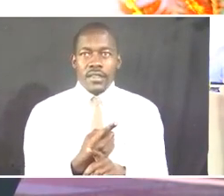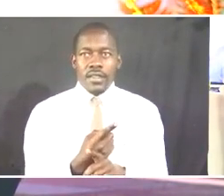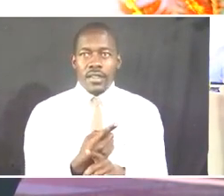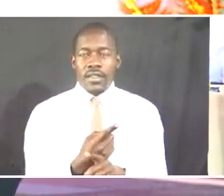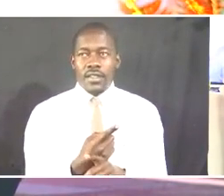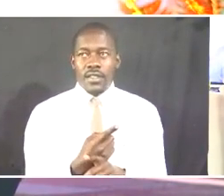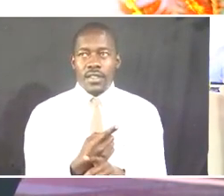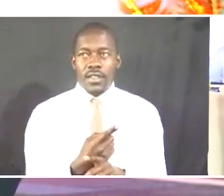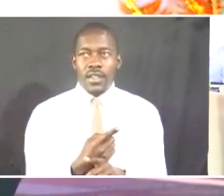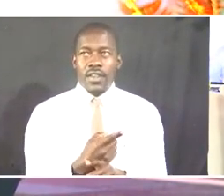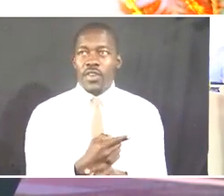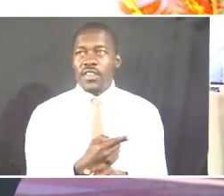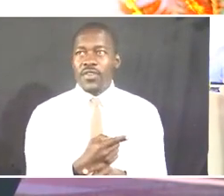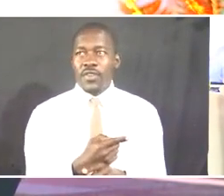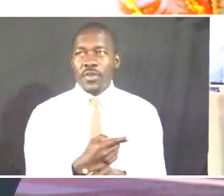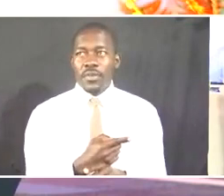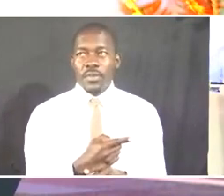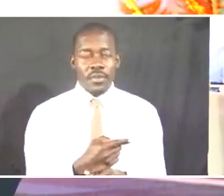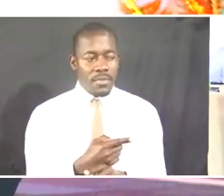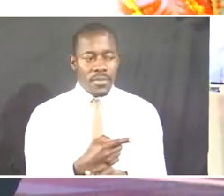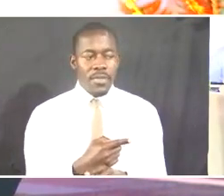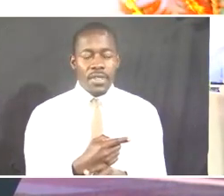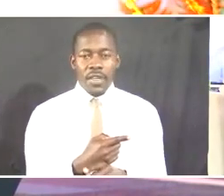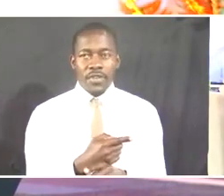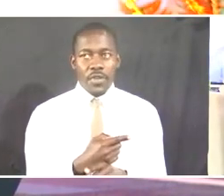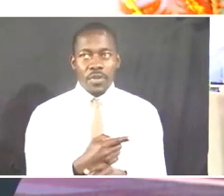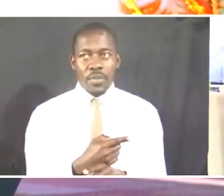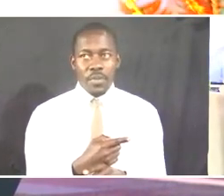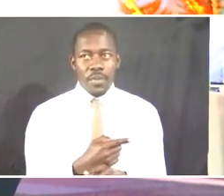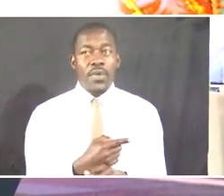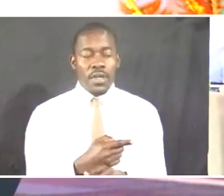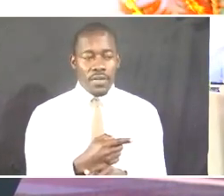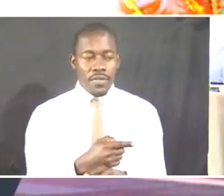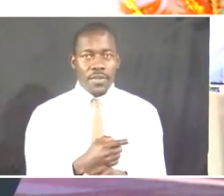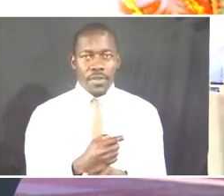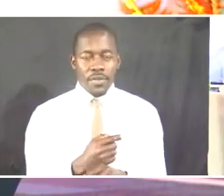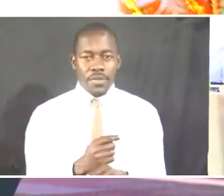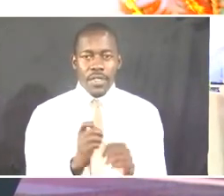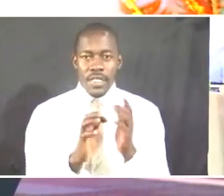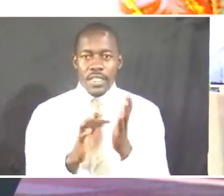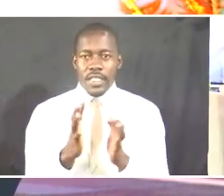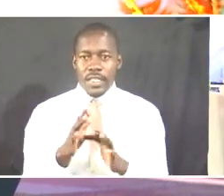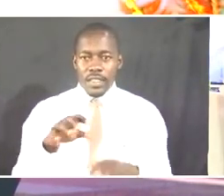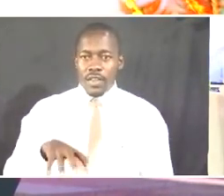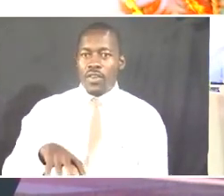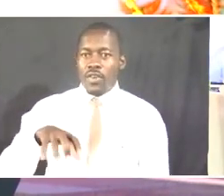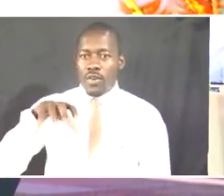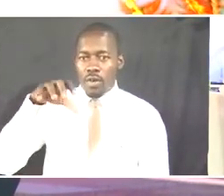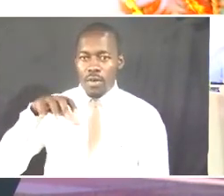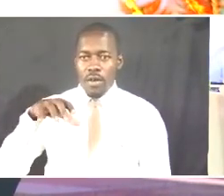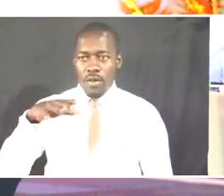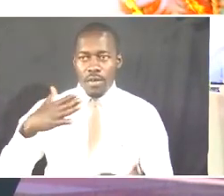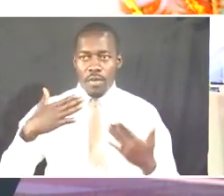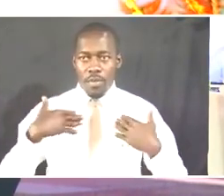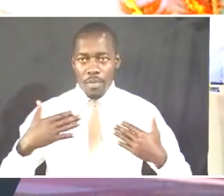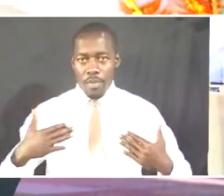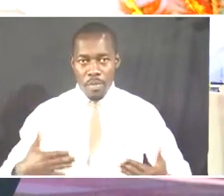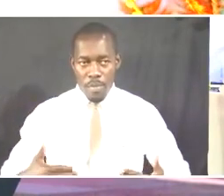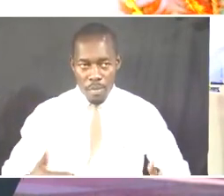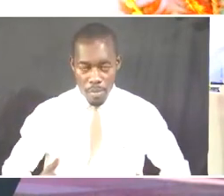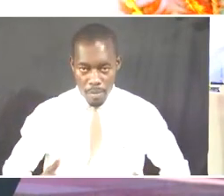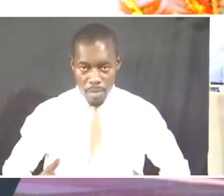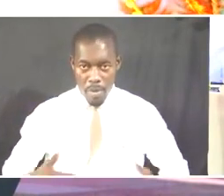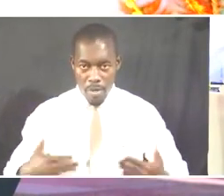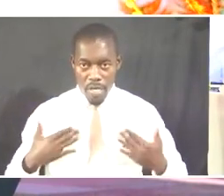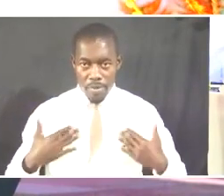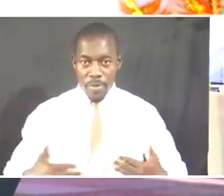there in our various career. Mm-hmm. Number two, in stature, that Jesus grew physically. Our education,